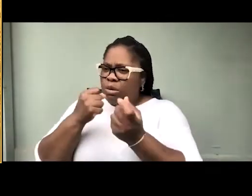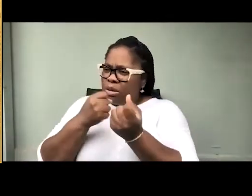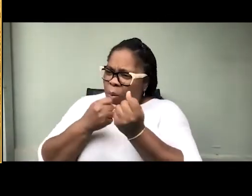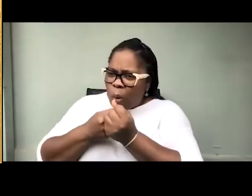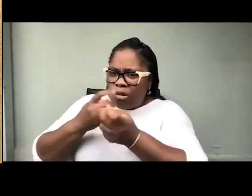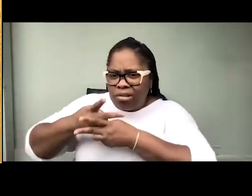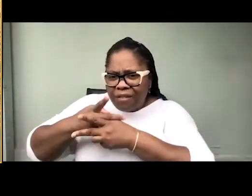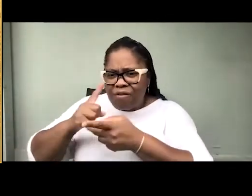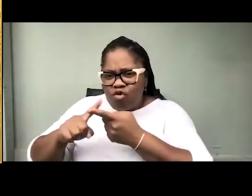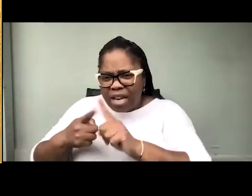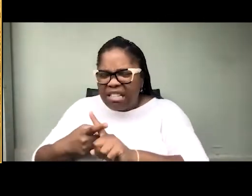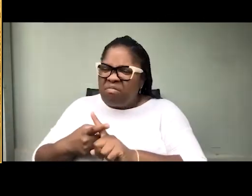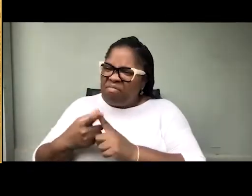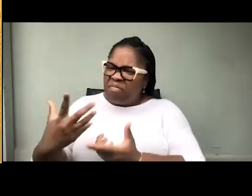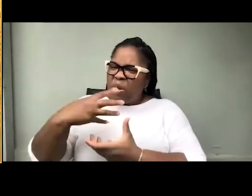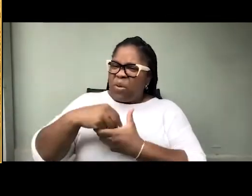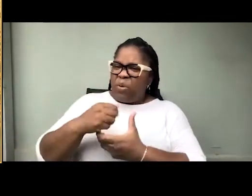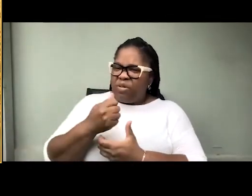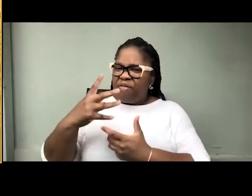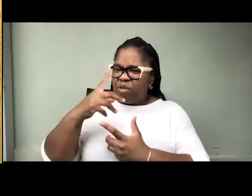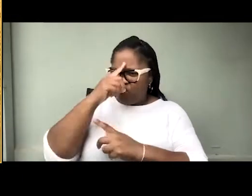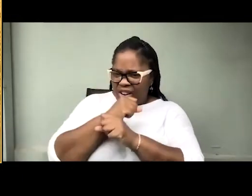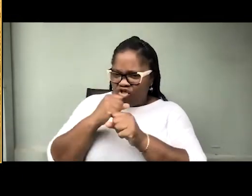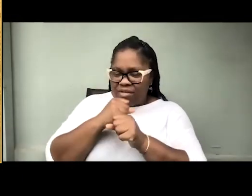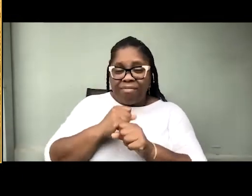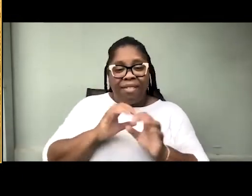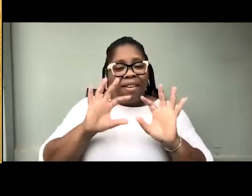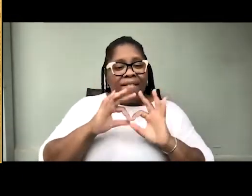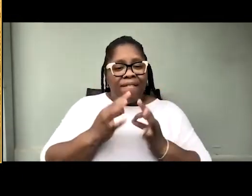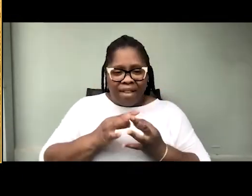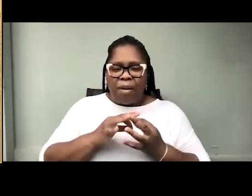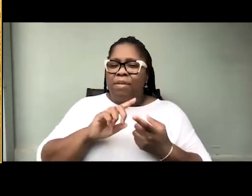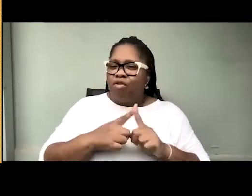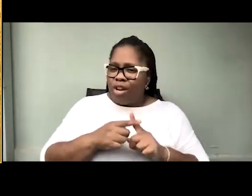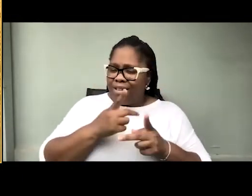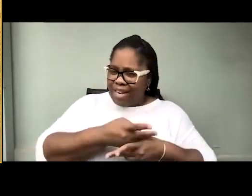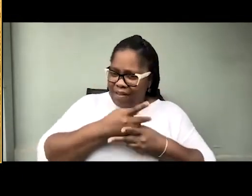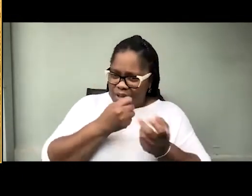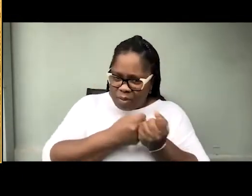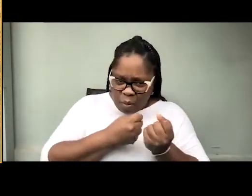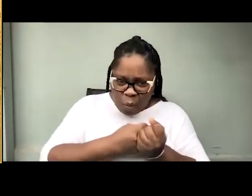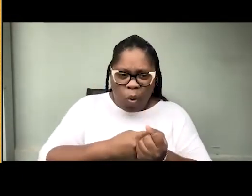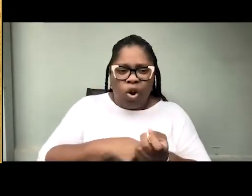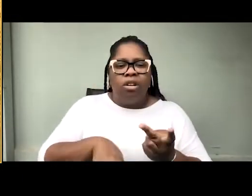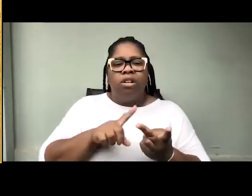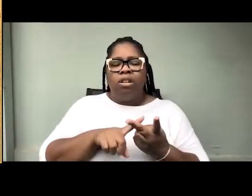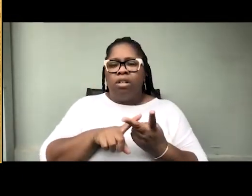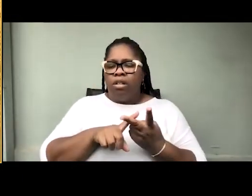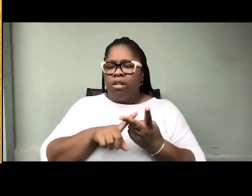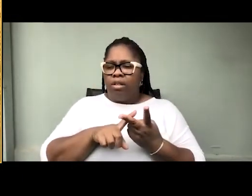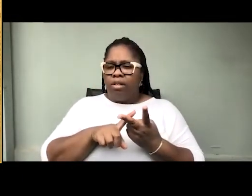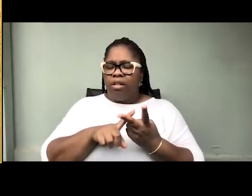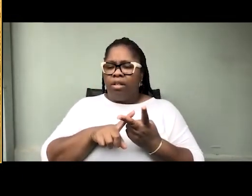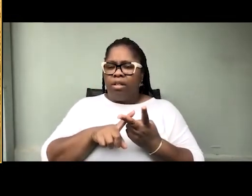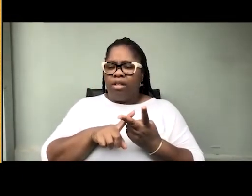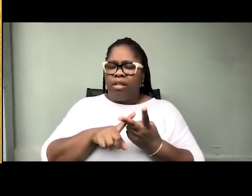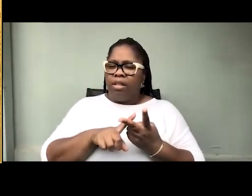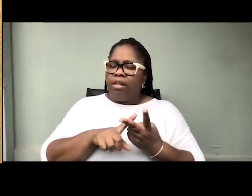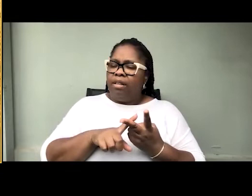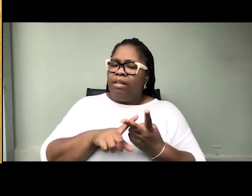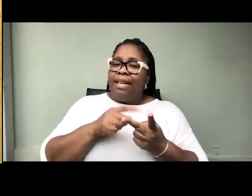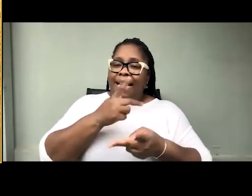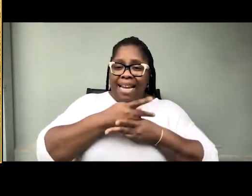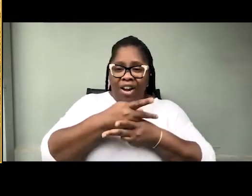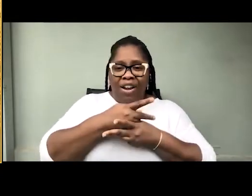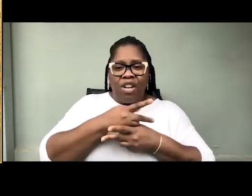couple strategies in here. So we've got family and friends caregiving support. The Caregiving Resource Centers received